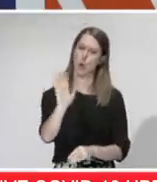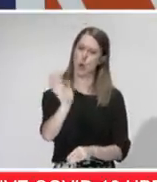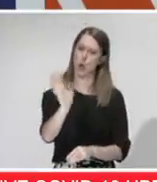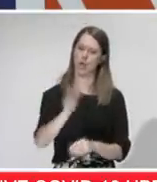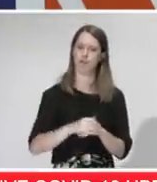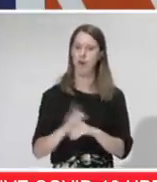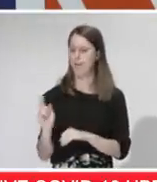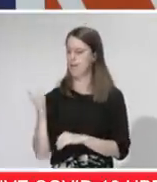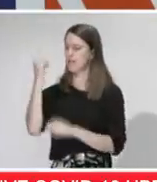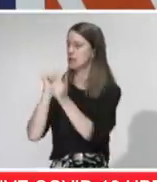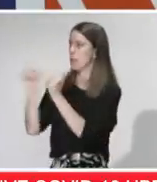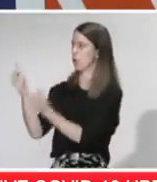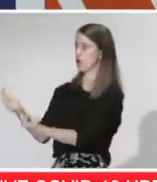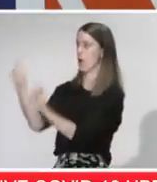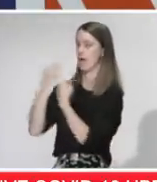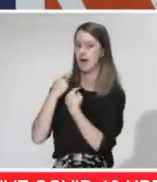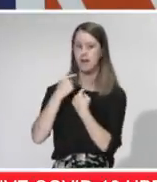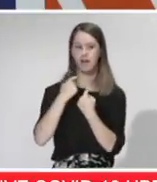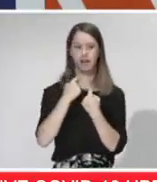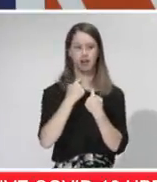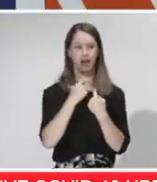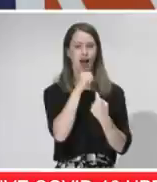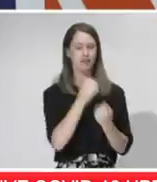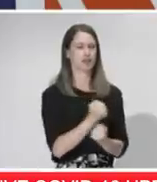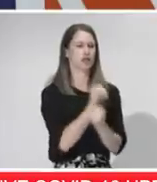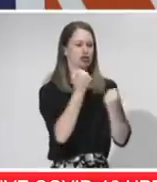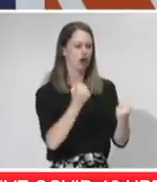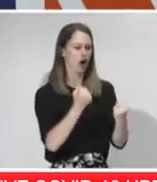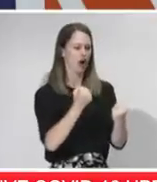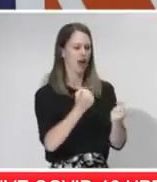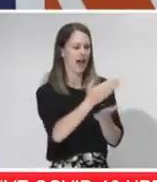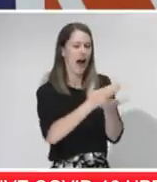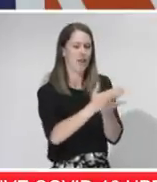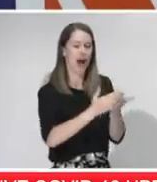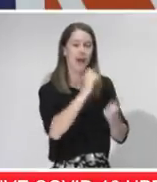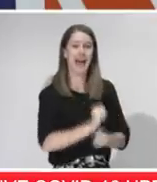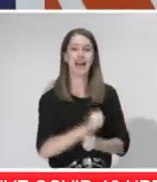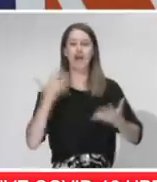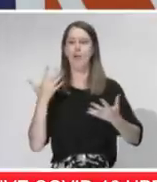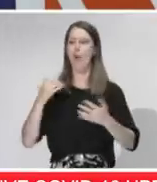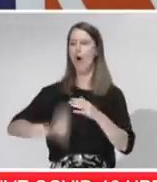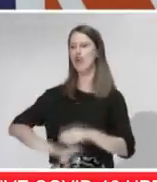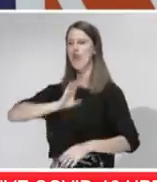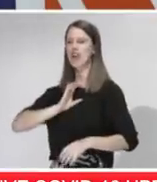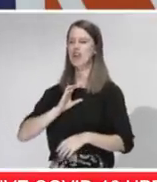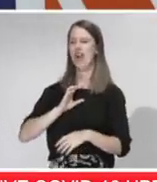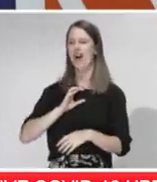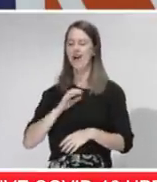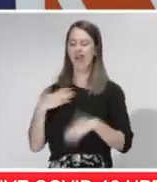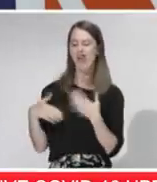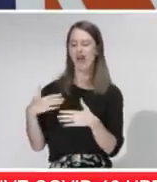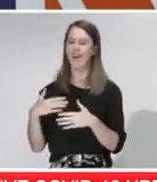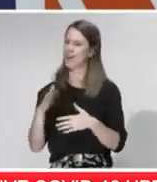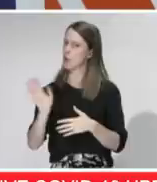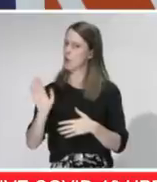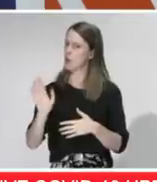for Sport recently said to me, we can't squander a strong half-time lead by letting up or getting overly confident.